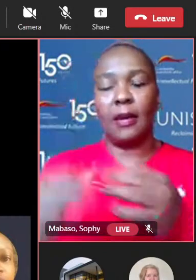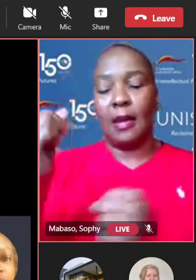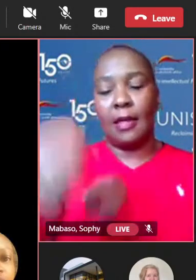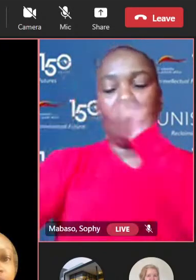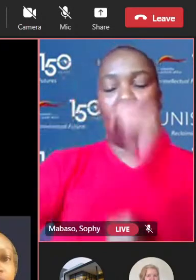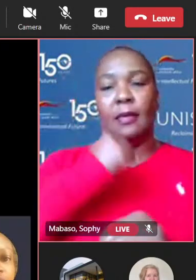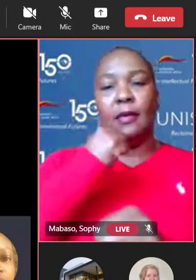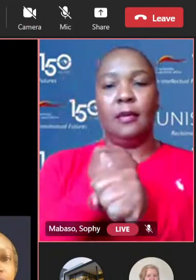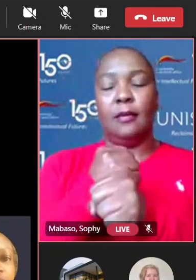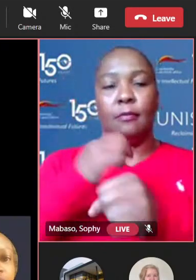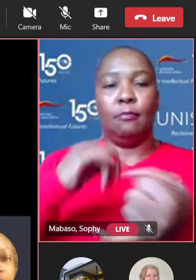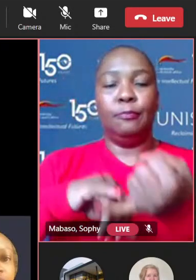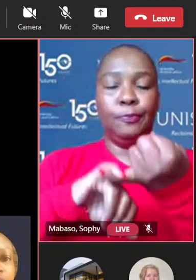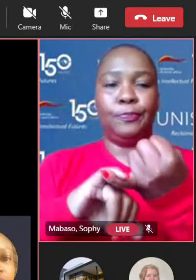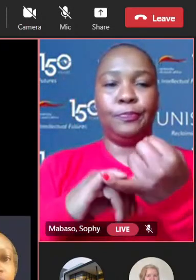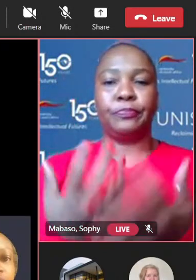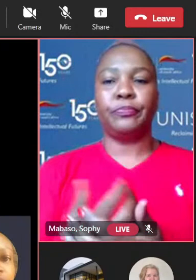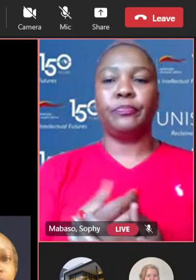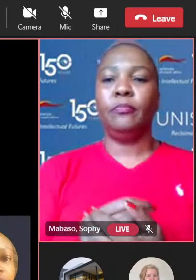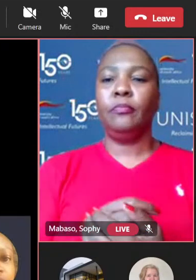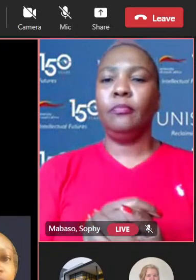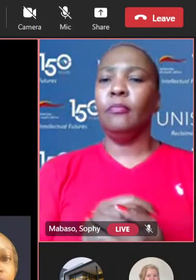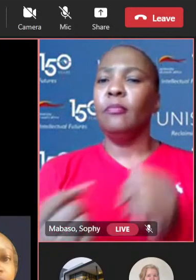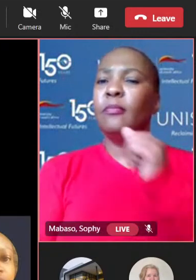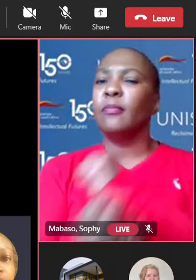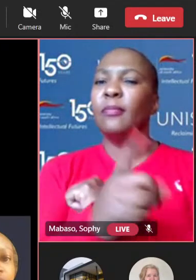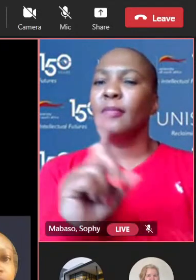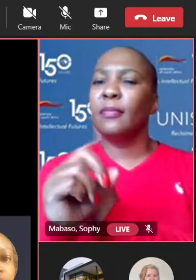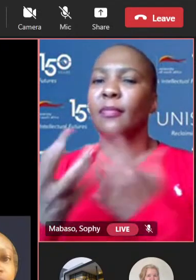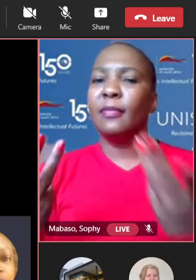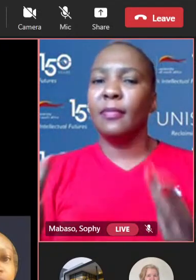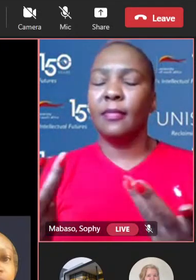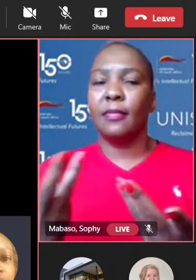And then what happens here is that you'll receive